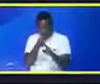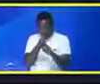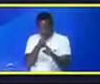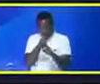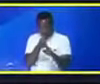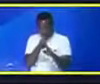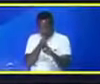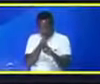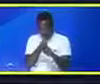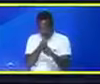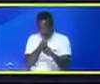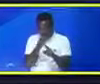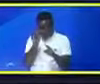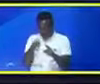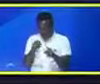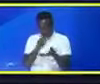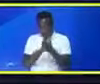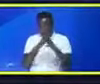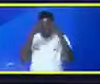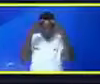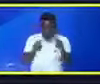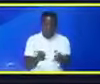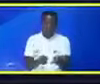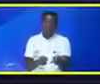me, can be circumstances.